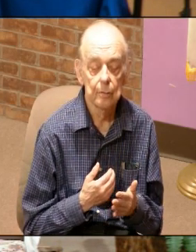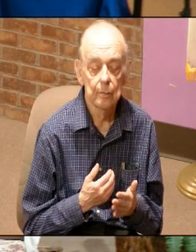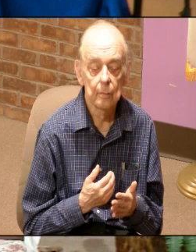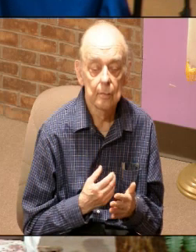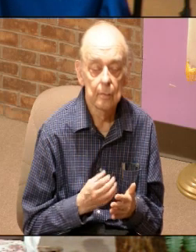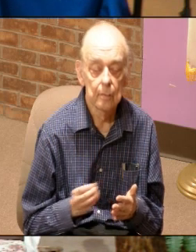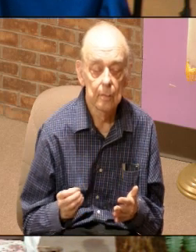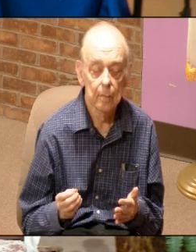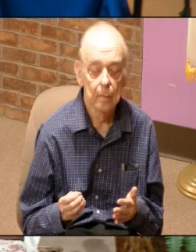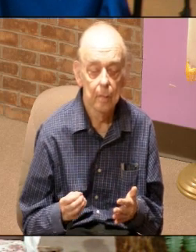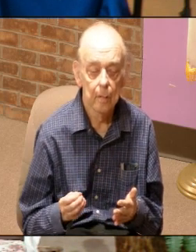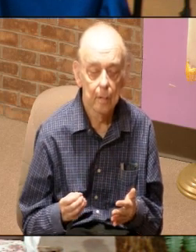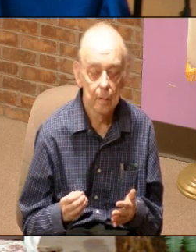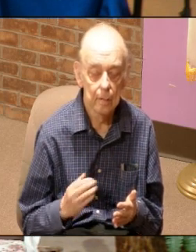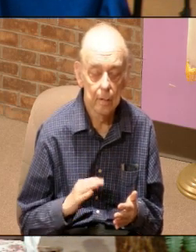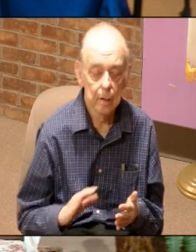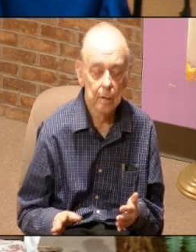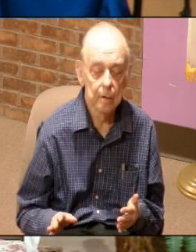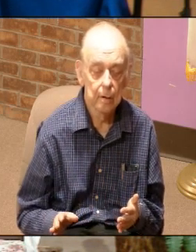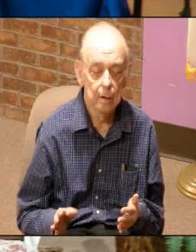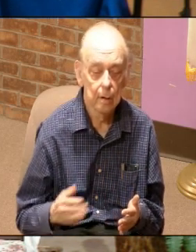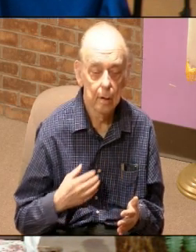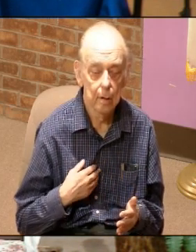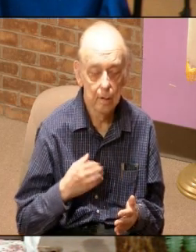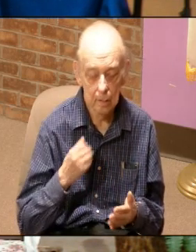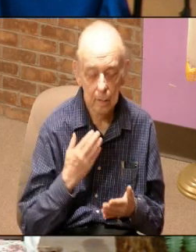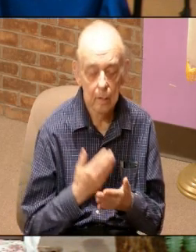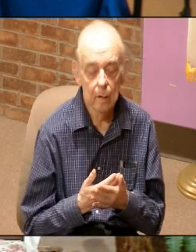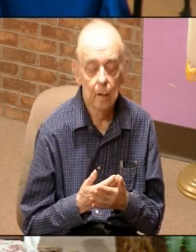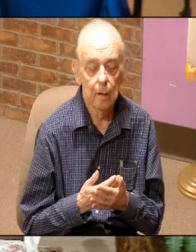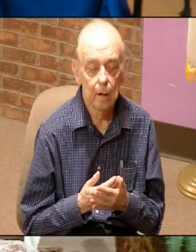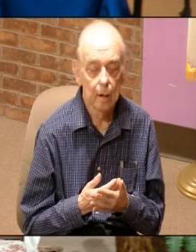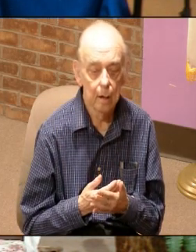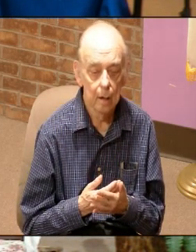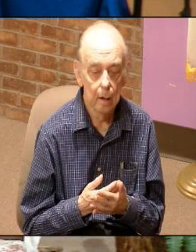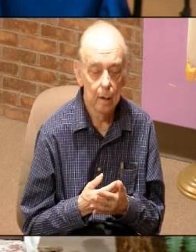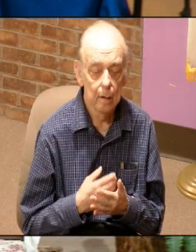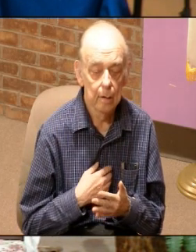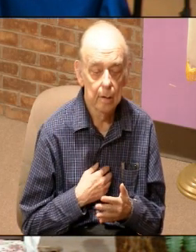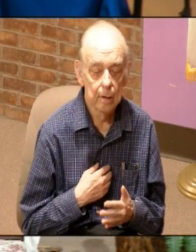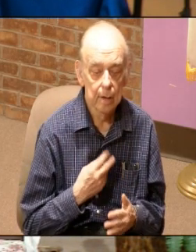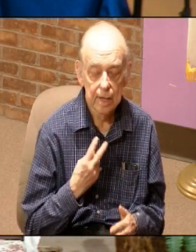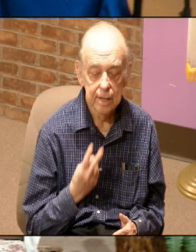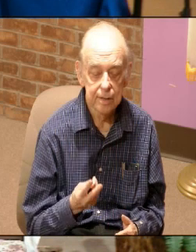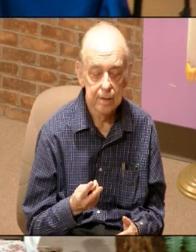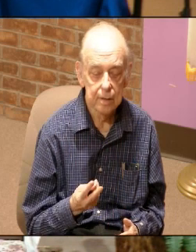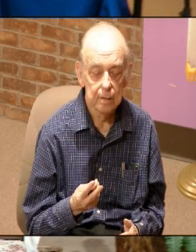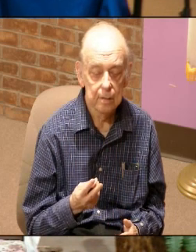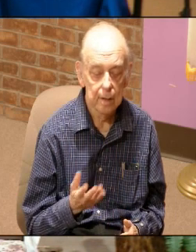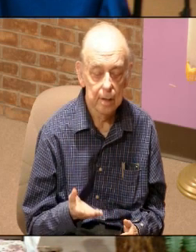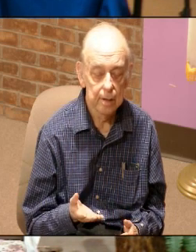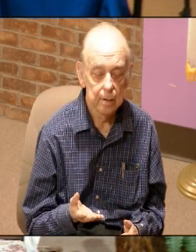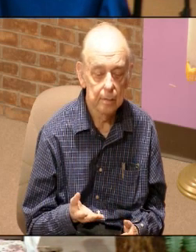so I have a child I have a daughter I only got to see laying there motionless